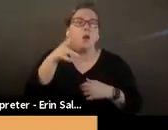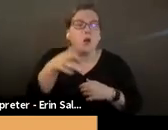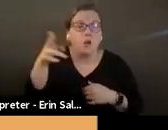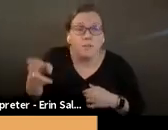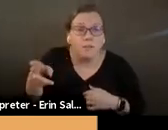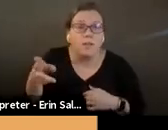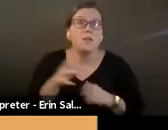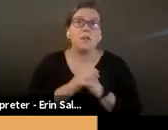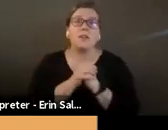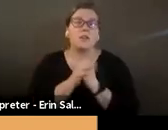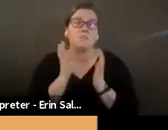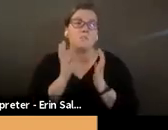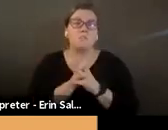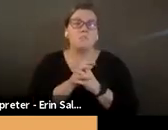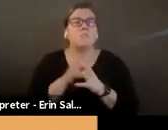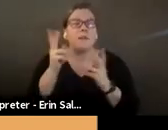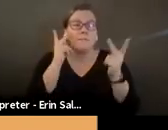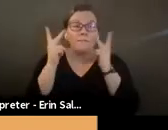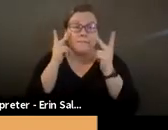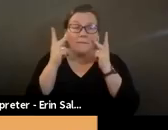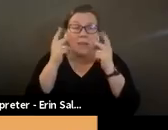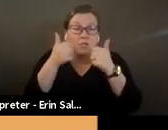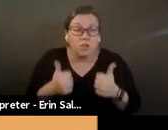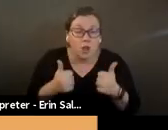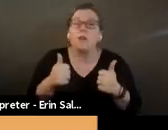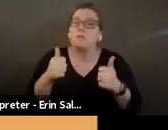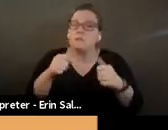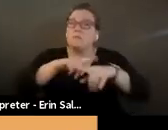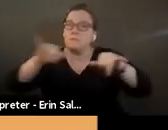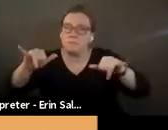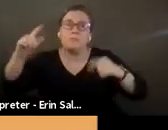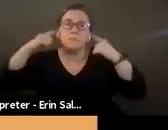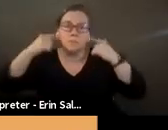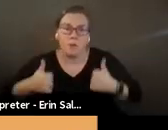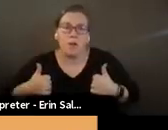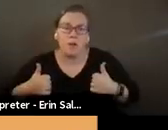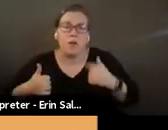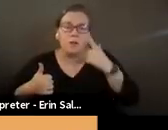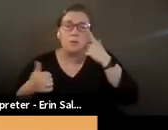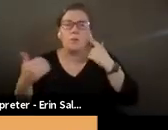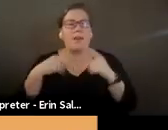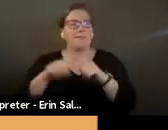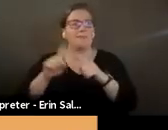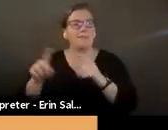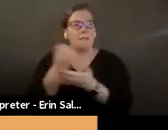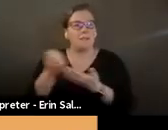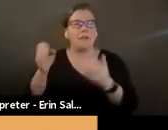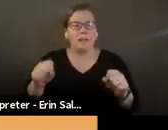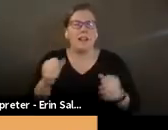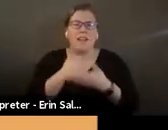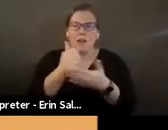hearing, you have some vision loss with your hearing loss, we have pieces of equipment that will assist with all